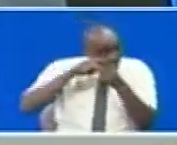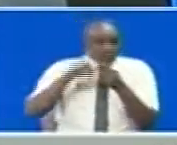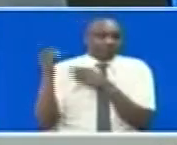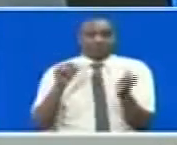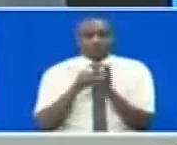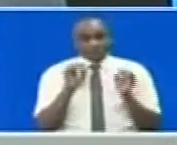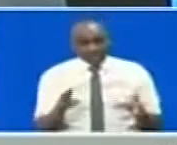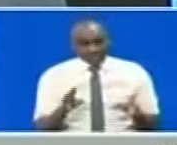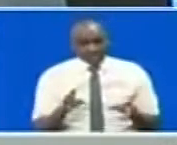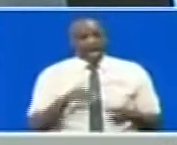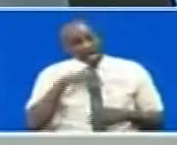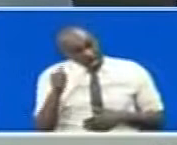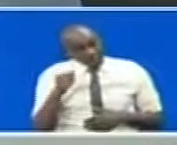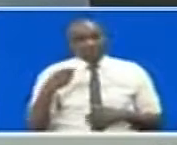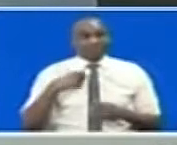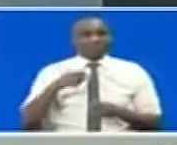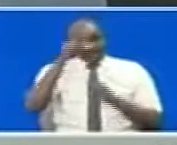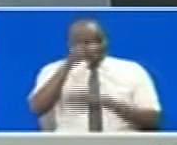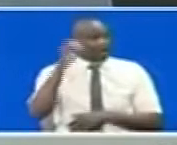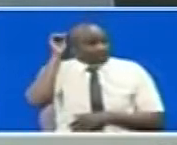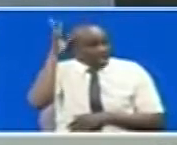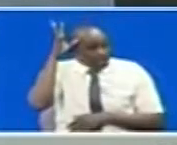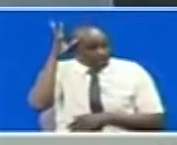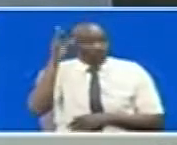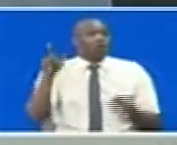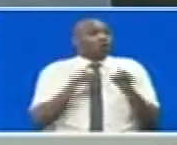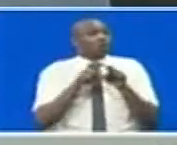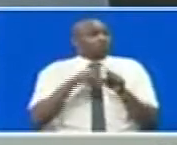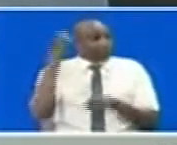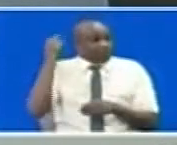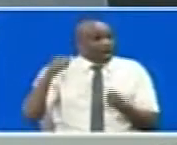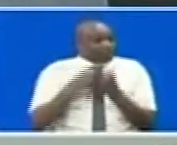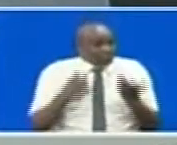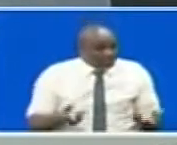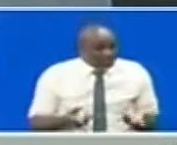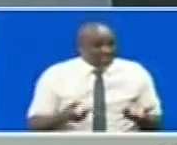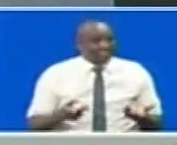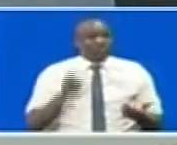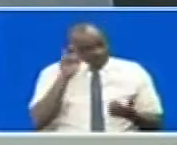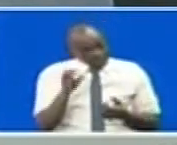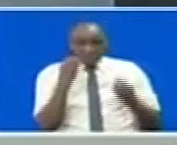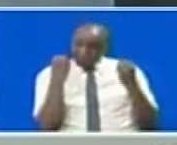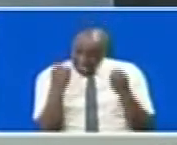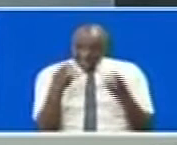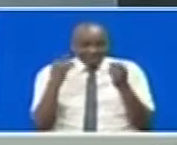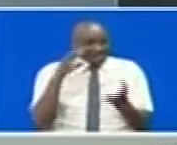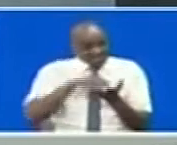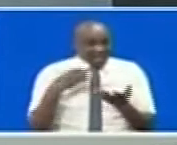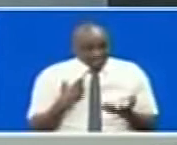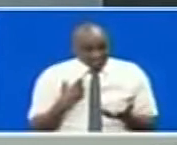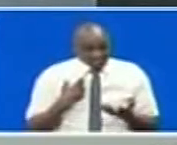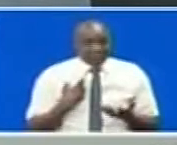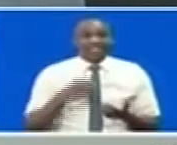him, there was William Kabogo, who's the governor for Kiambu County. Also, again, this is a common thread you will see in a number of these cases.